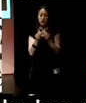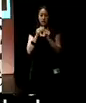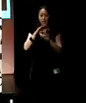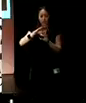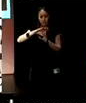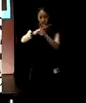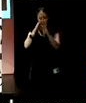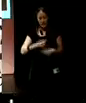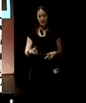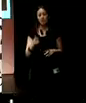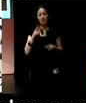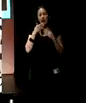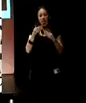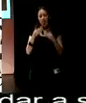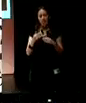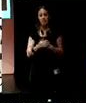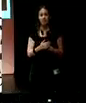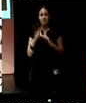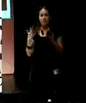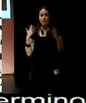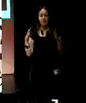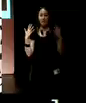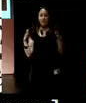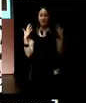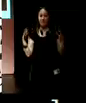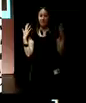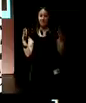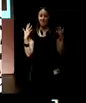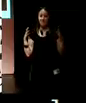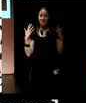And I finish. Thank you very much.